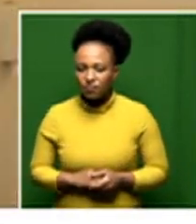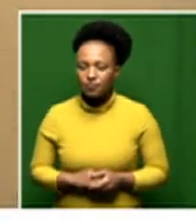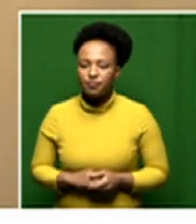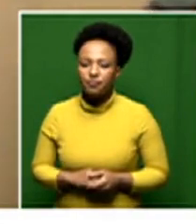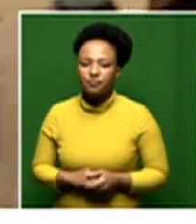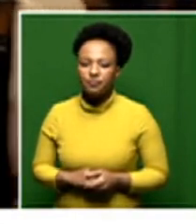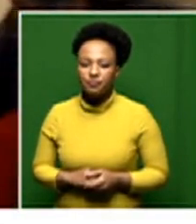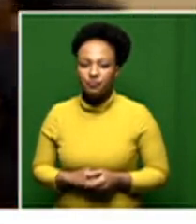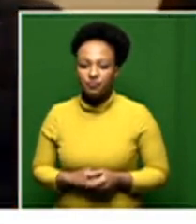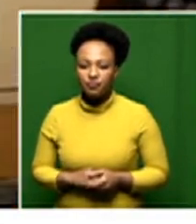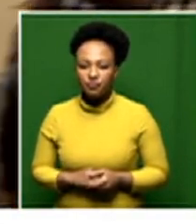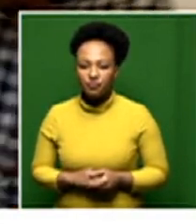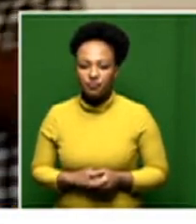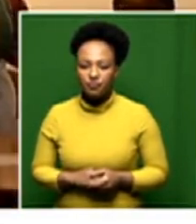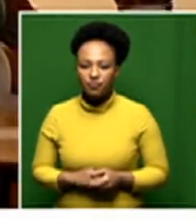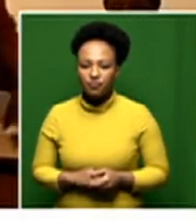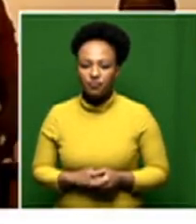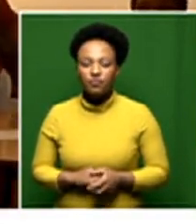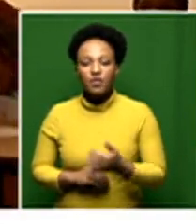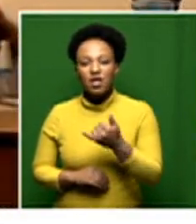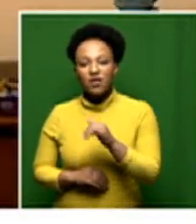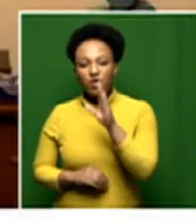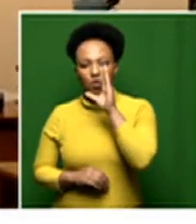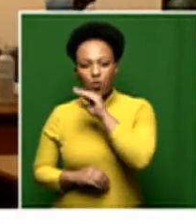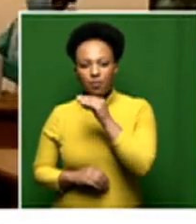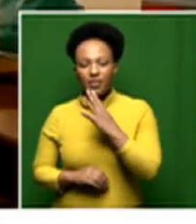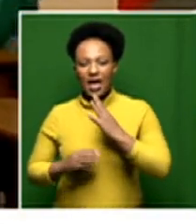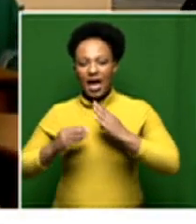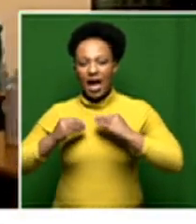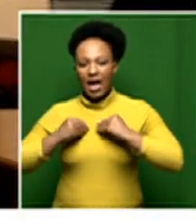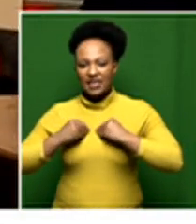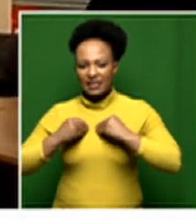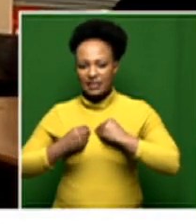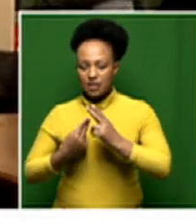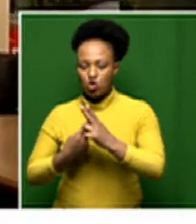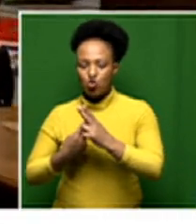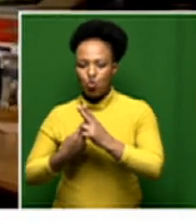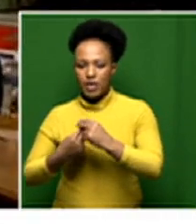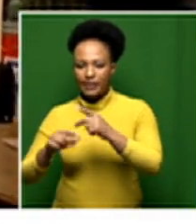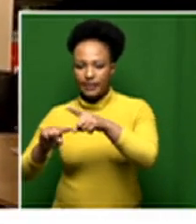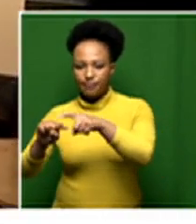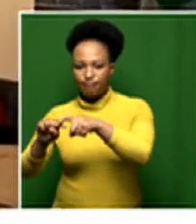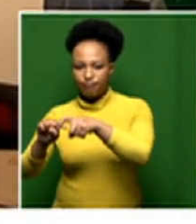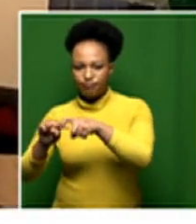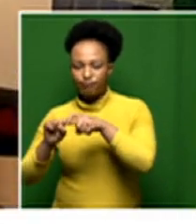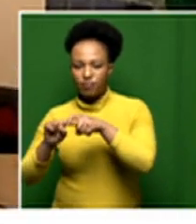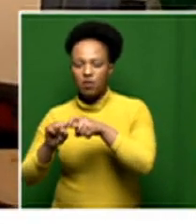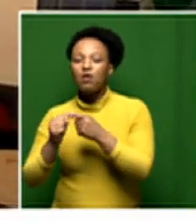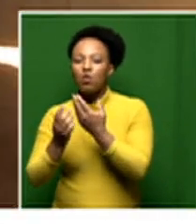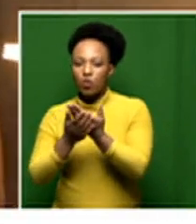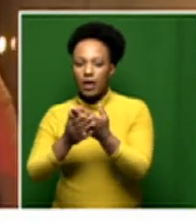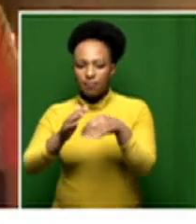is, if we're talking about the asset forfeiture unit, it can basically go to